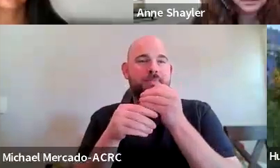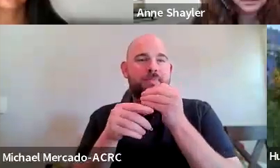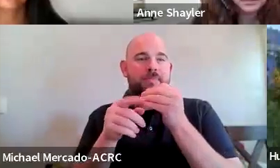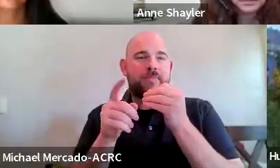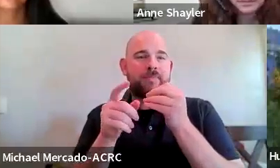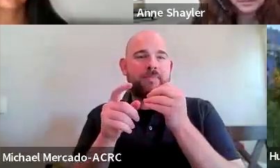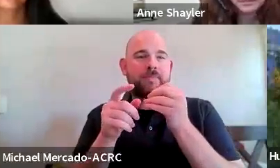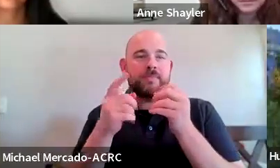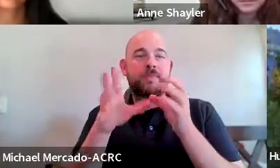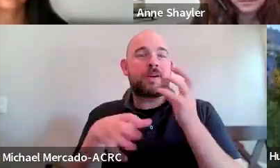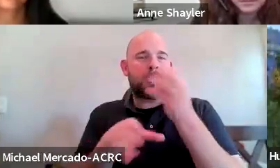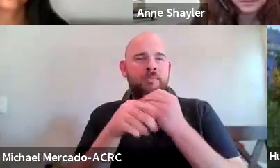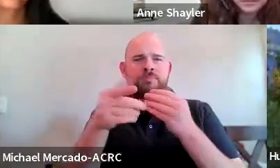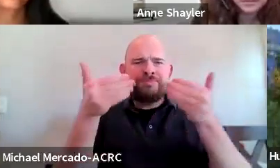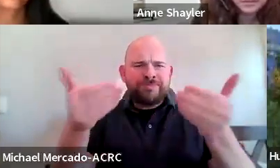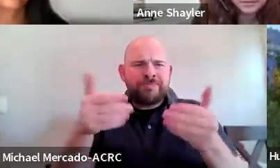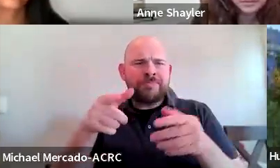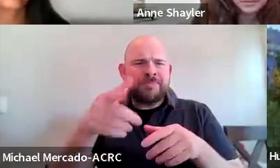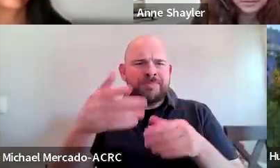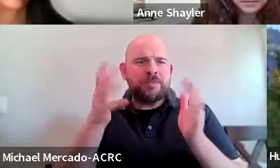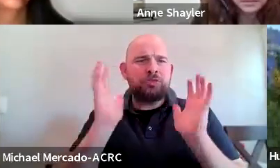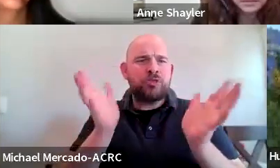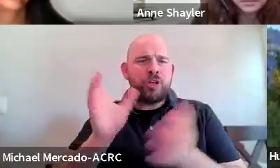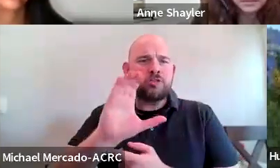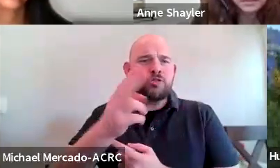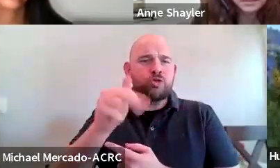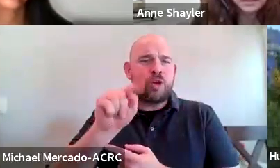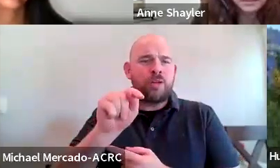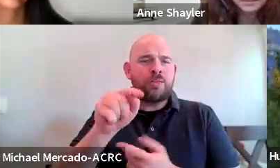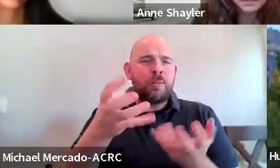chat. Okay. I'm sorry, I just got one more thing to add.